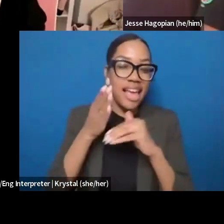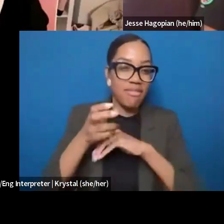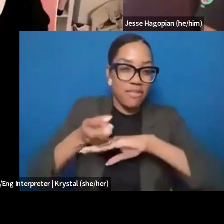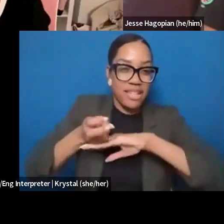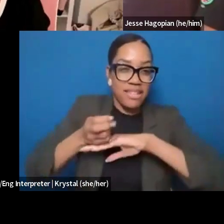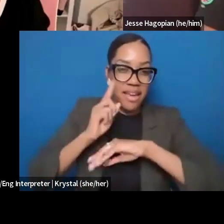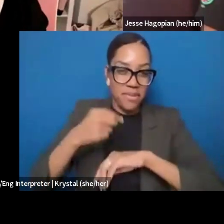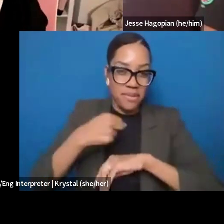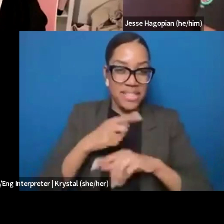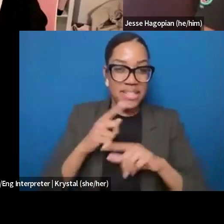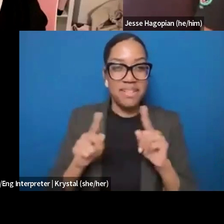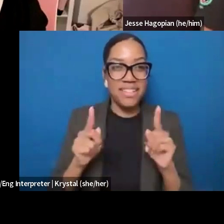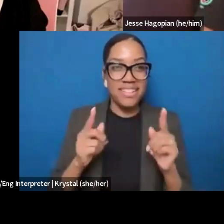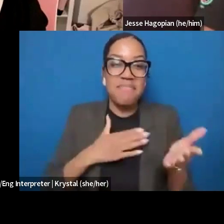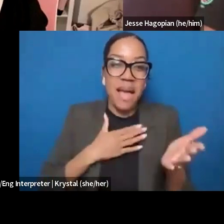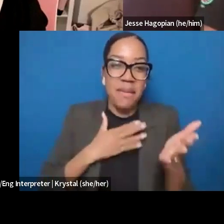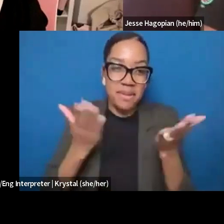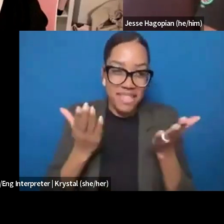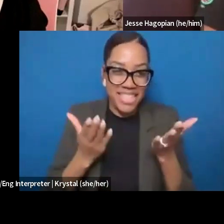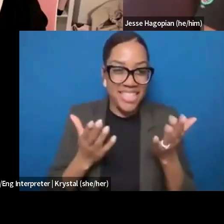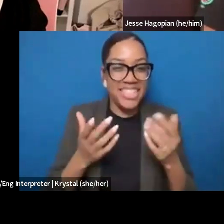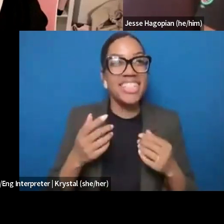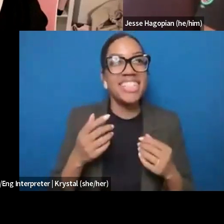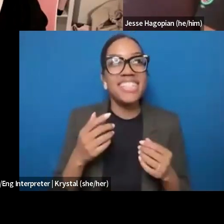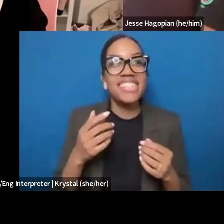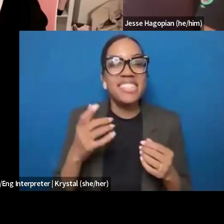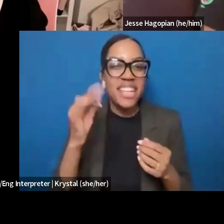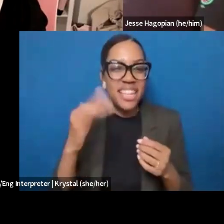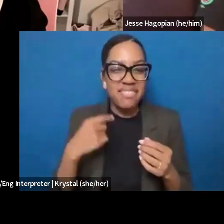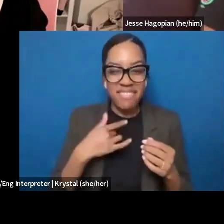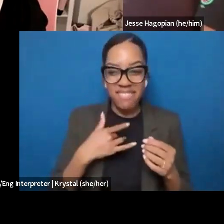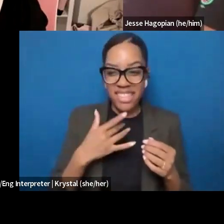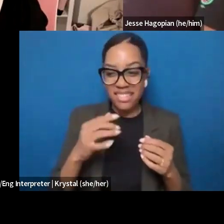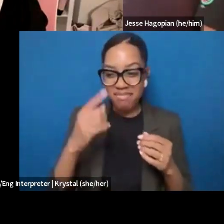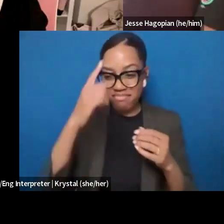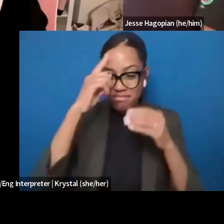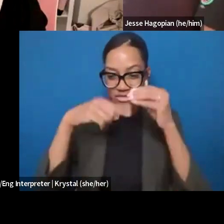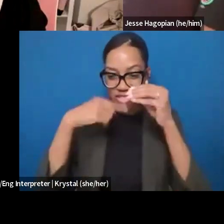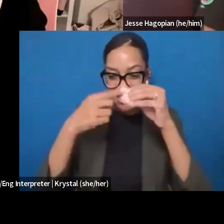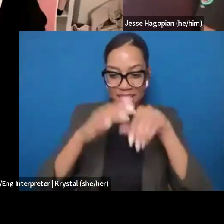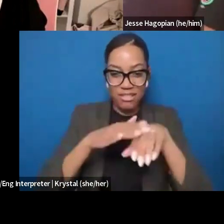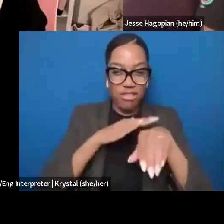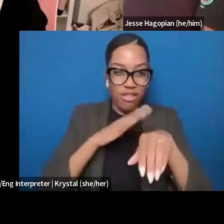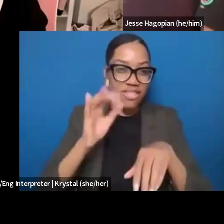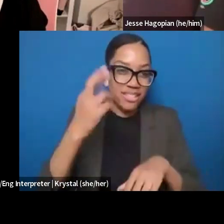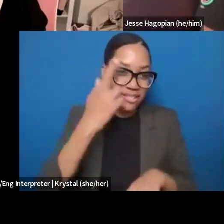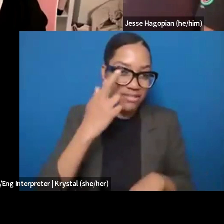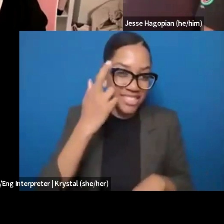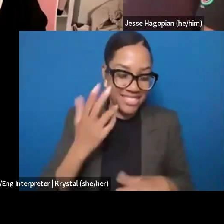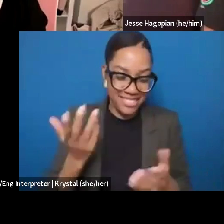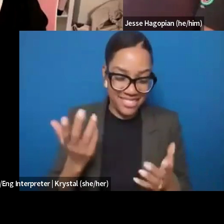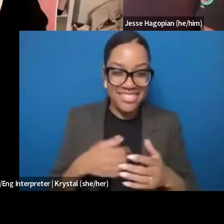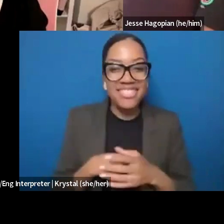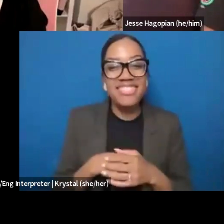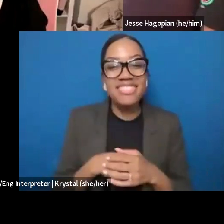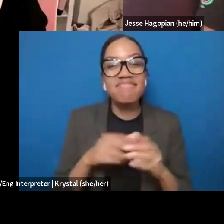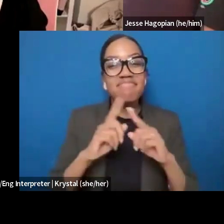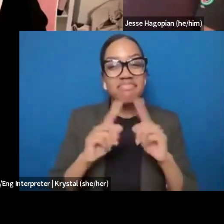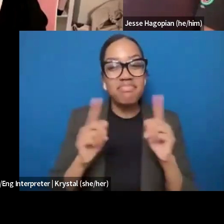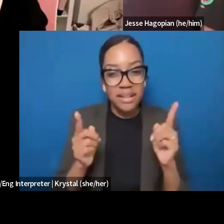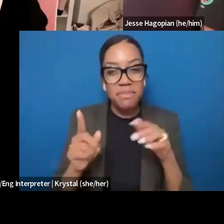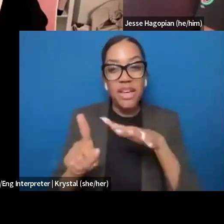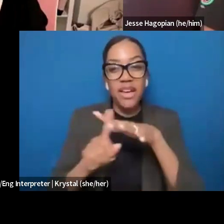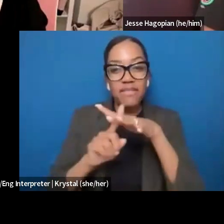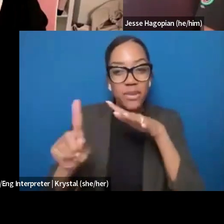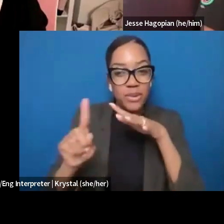here. But if there's a delay or if I feel like I'm a little slow in my thinking, that's the reason for it. Fugitive Pedagogy, that book that